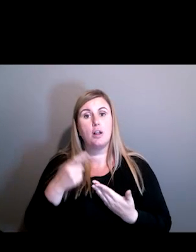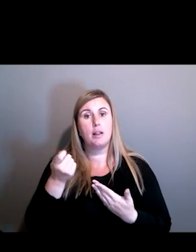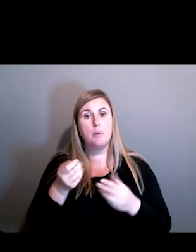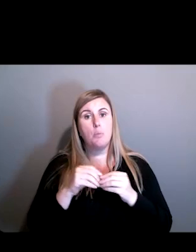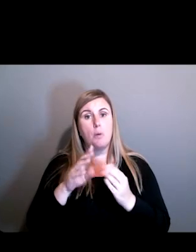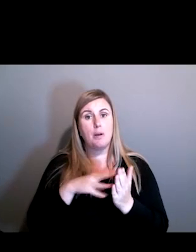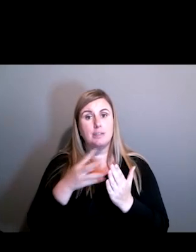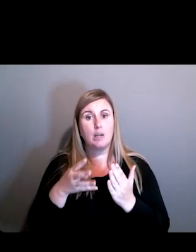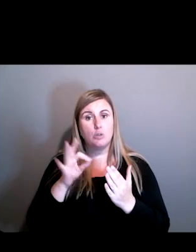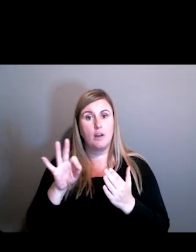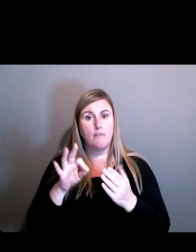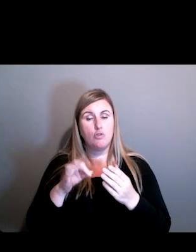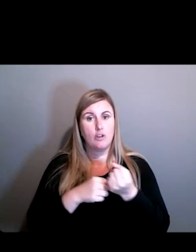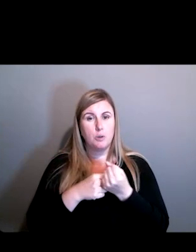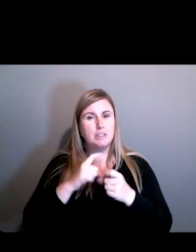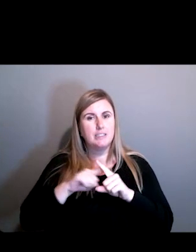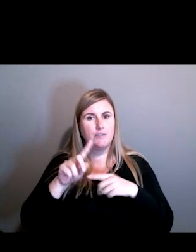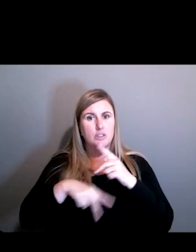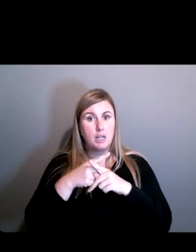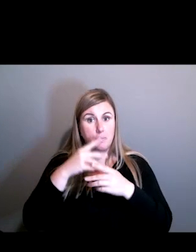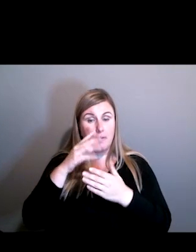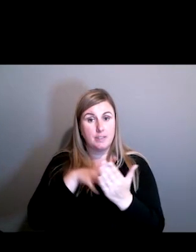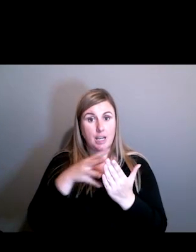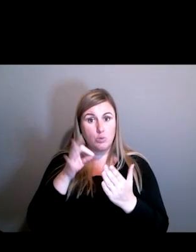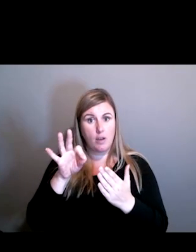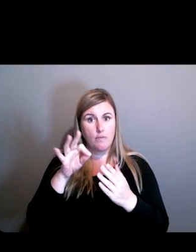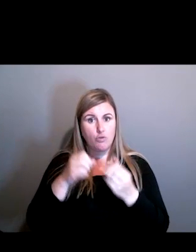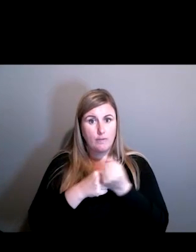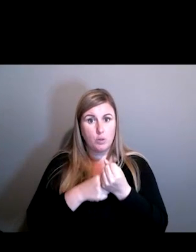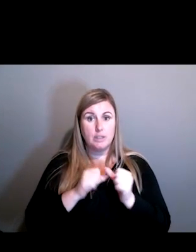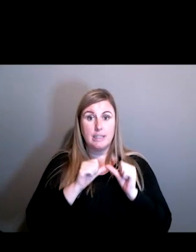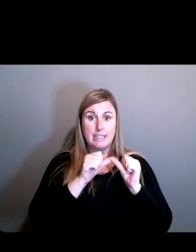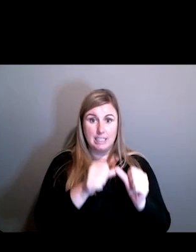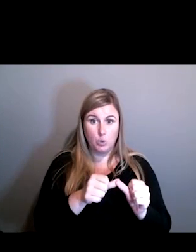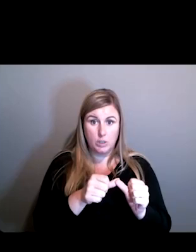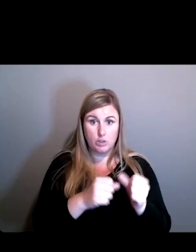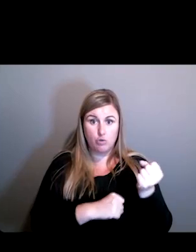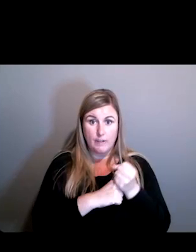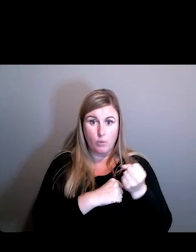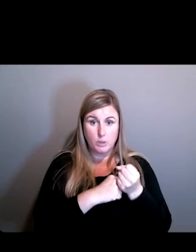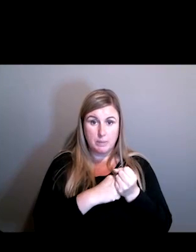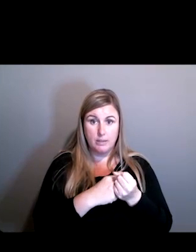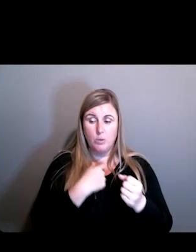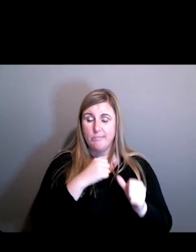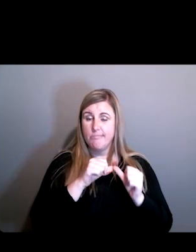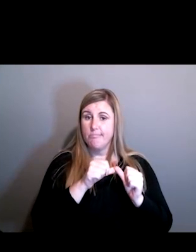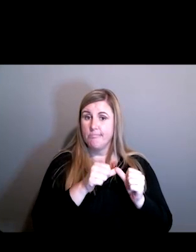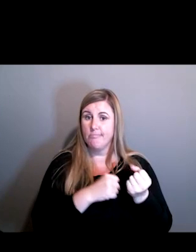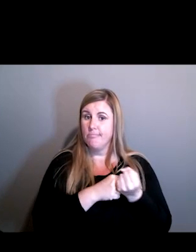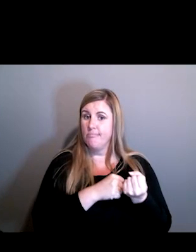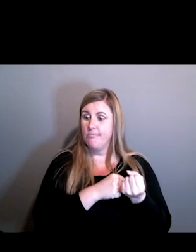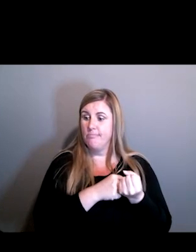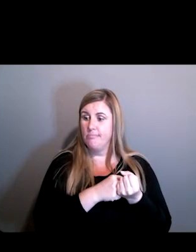now let's talk a little bit about schedules of reinforcement. There are some different types of schedules of reinforcement. There's continuous reinforcement, where